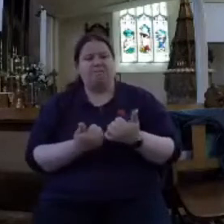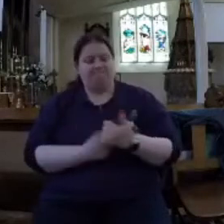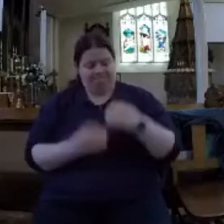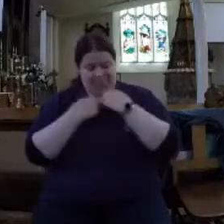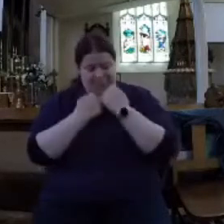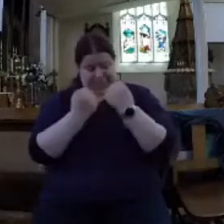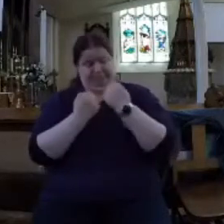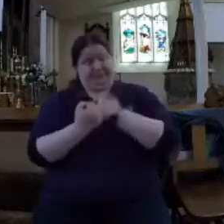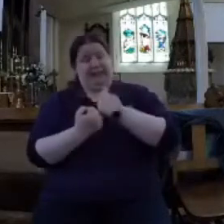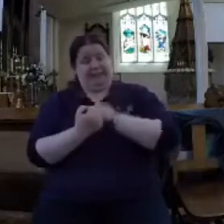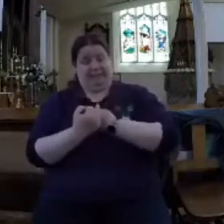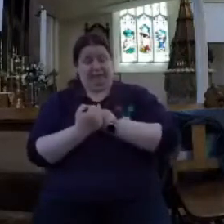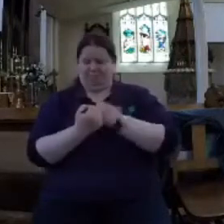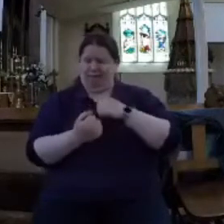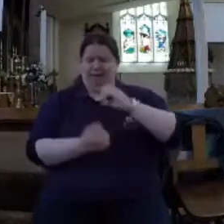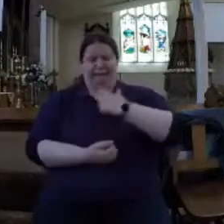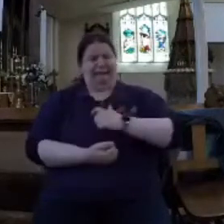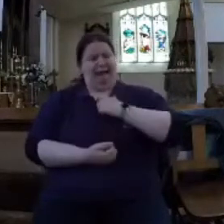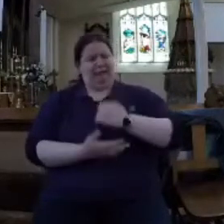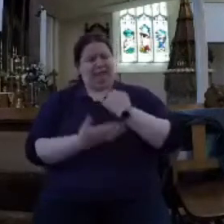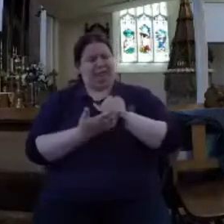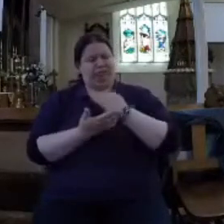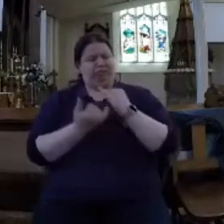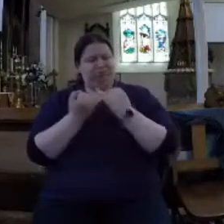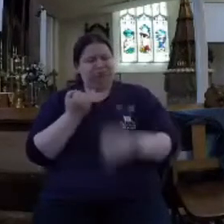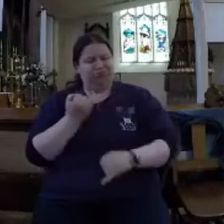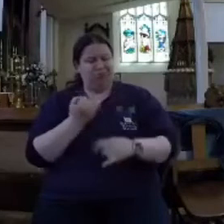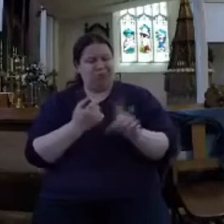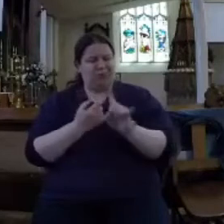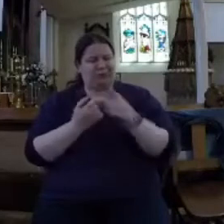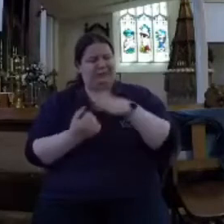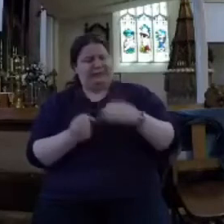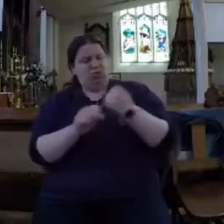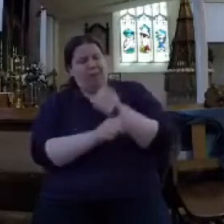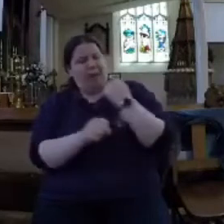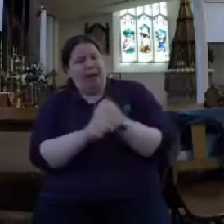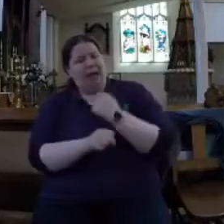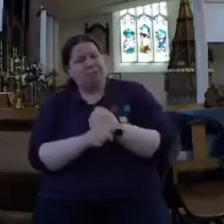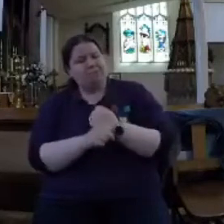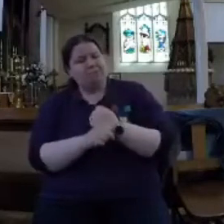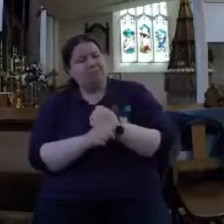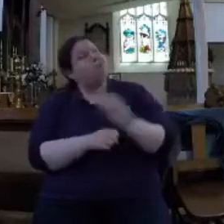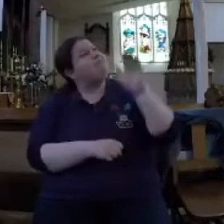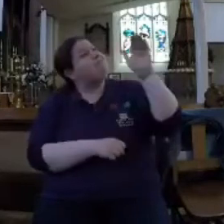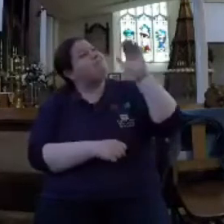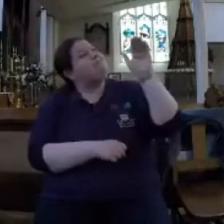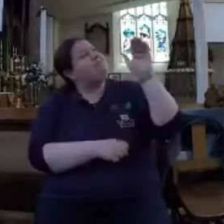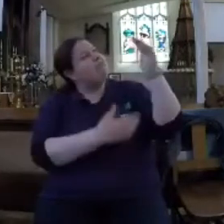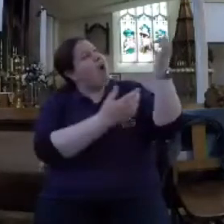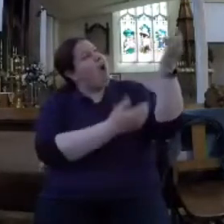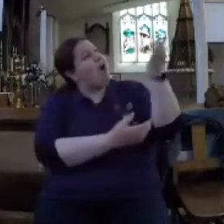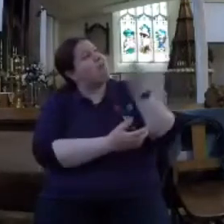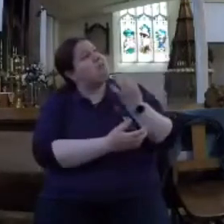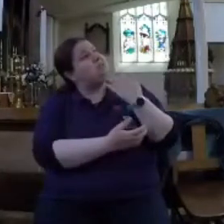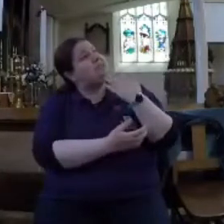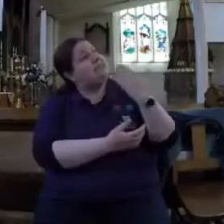character flaws? And what is in need of repair? And then invite God to just transform